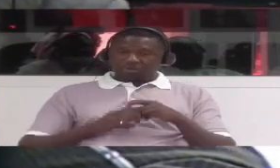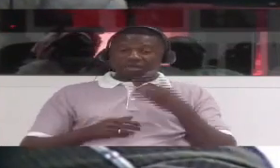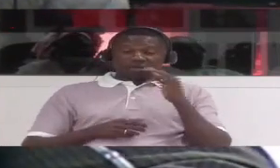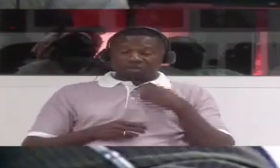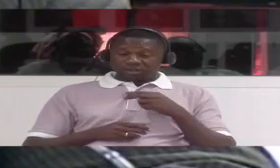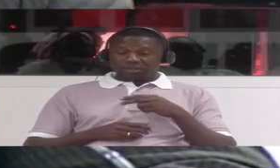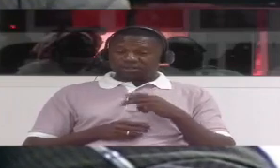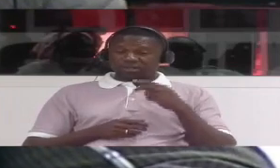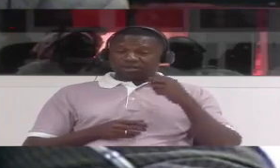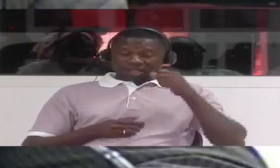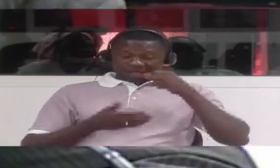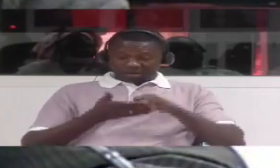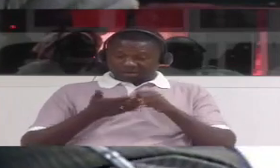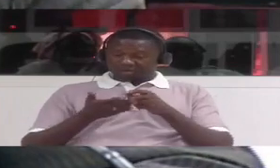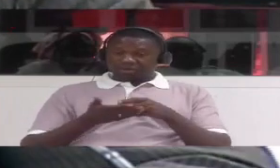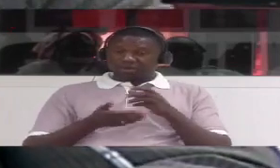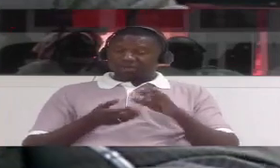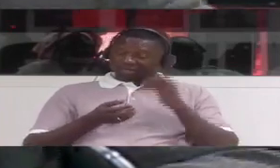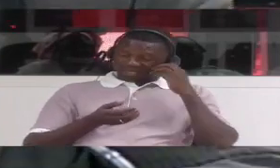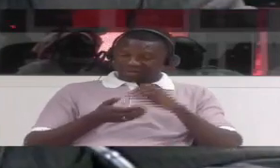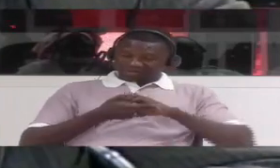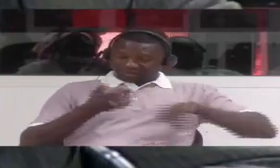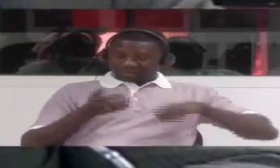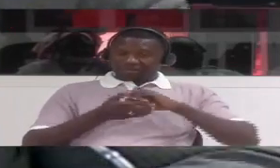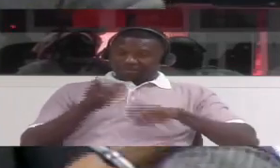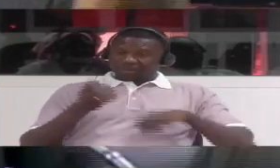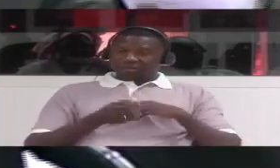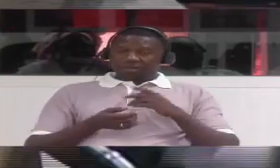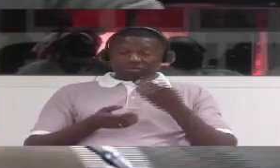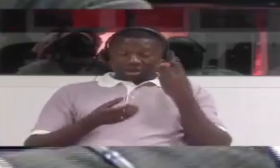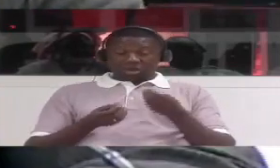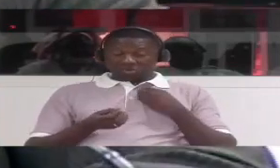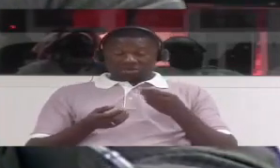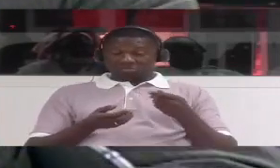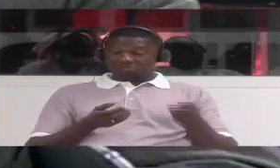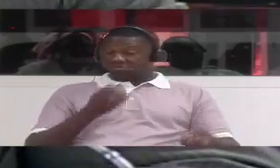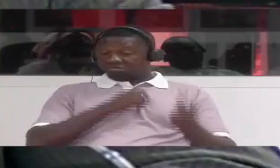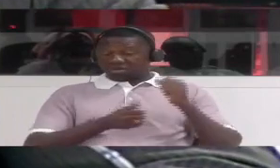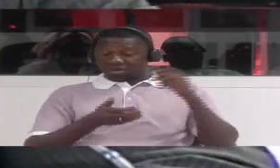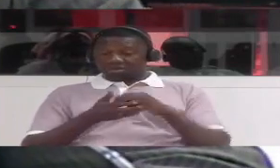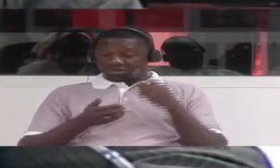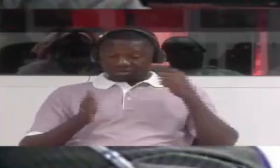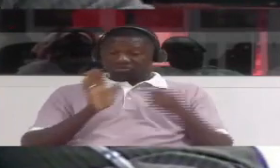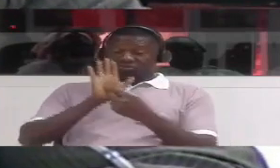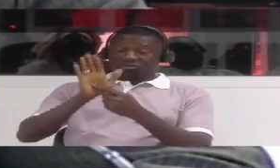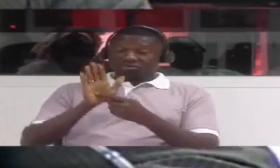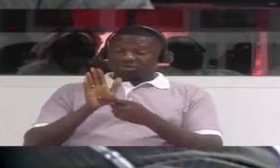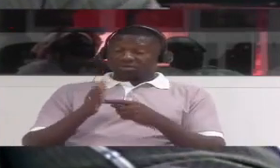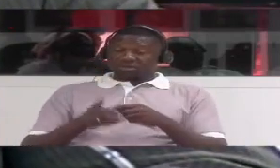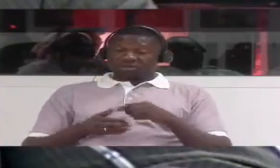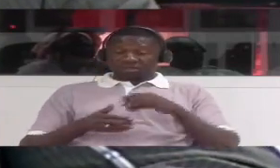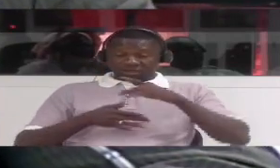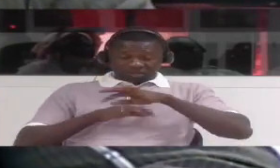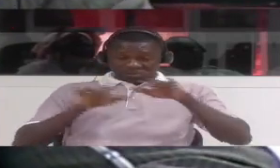thought have been deleted. I don't know how they were able to bring them back, but they showed me emails. Because I knew at a time that I have